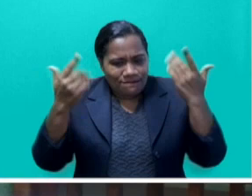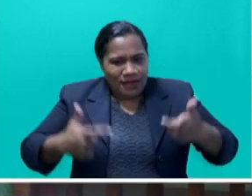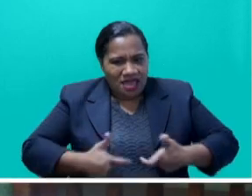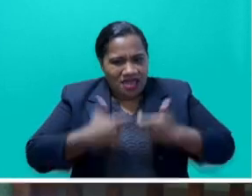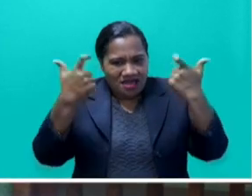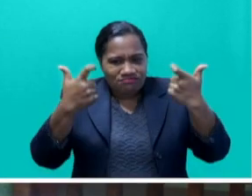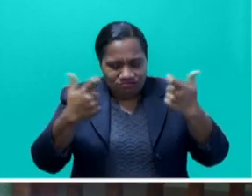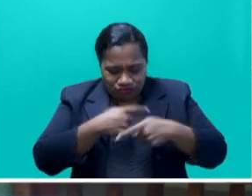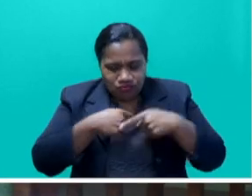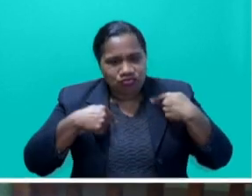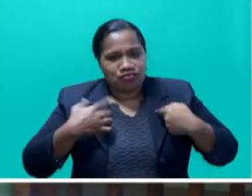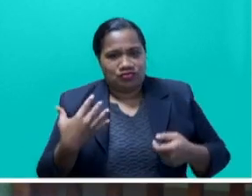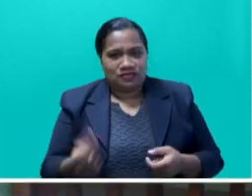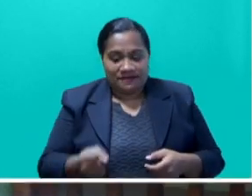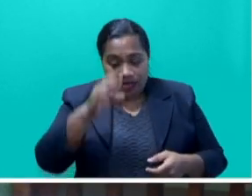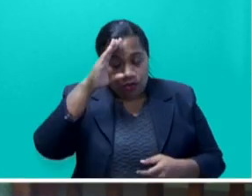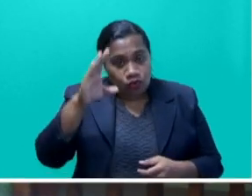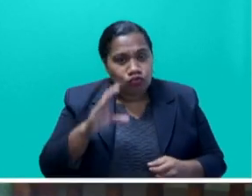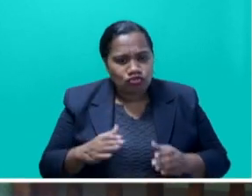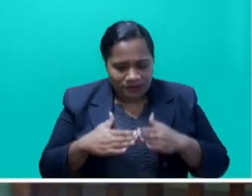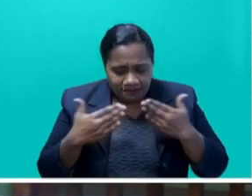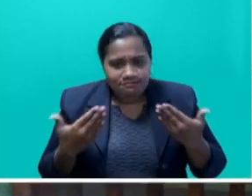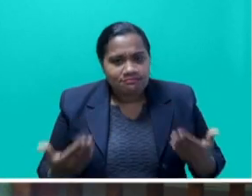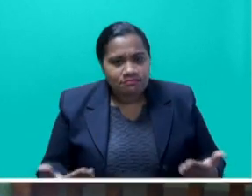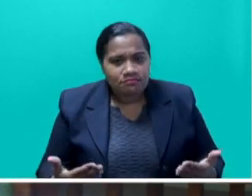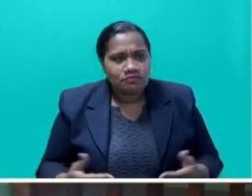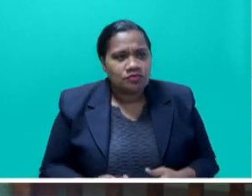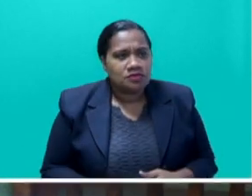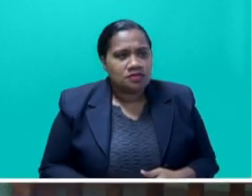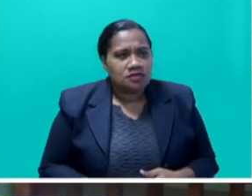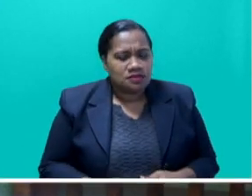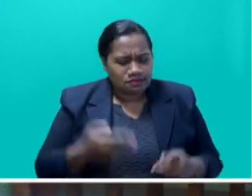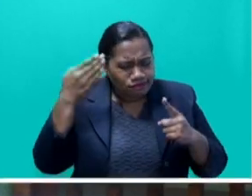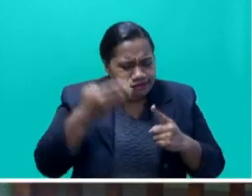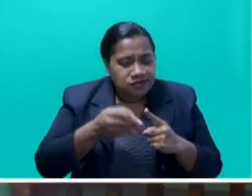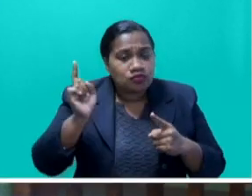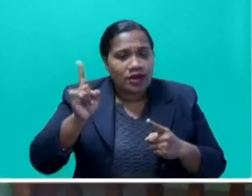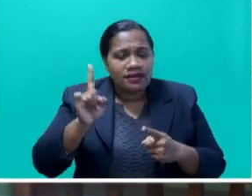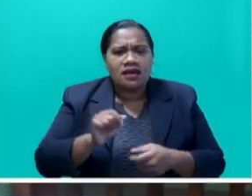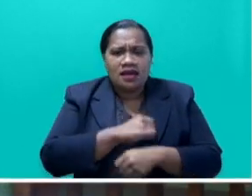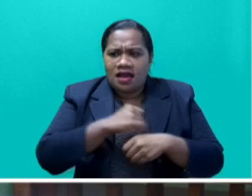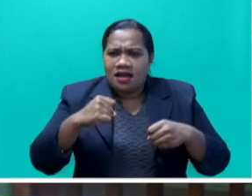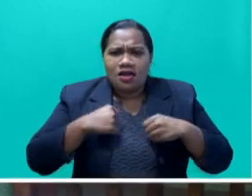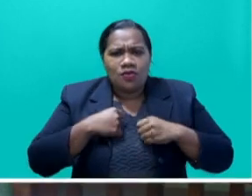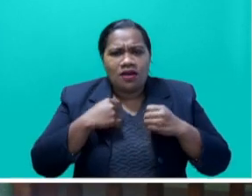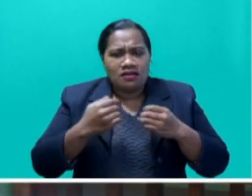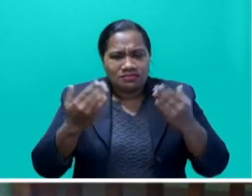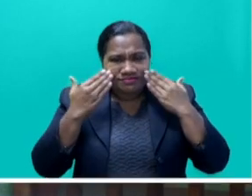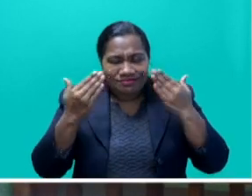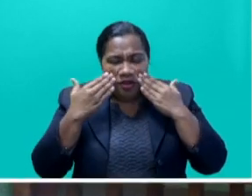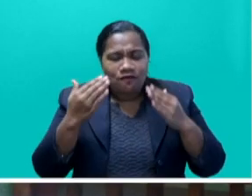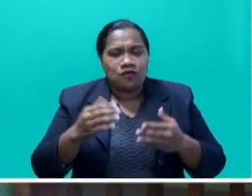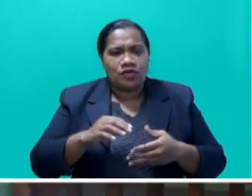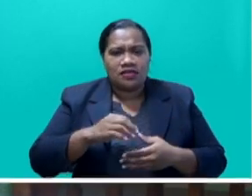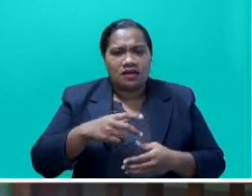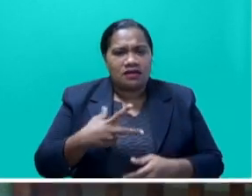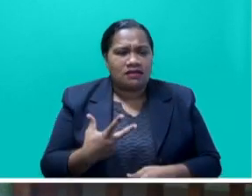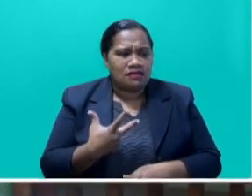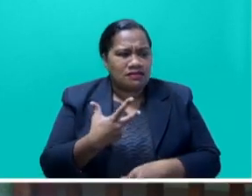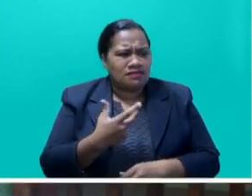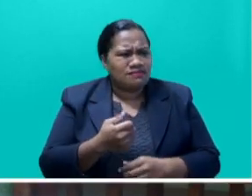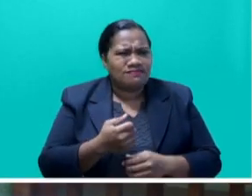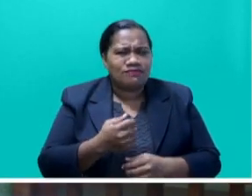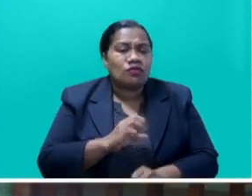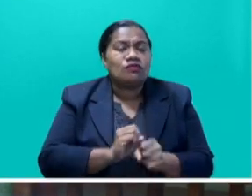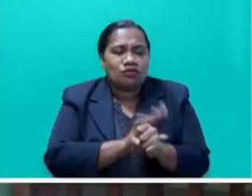country right now, particularly in our campaign against COVID-19. From a collective security perspective, I say again, Mr. Speaker,